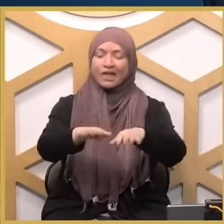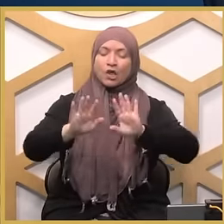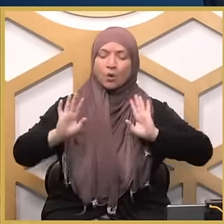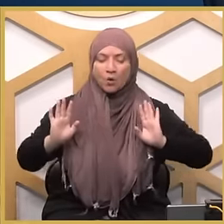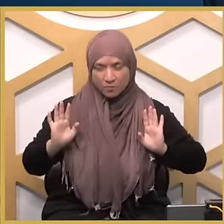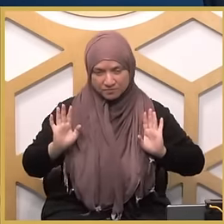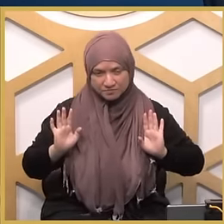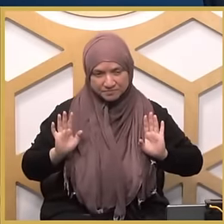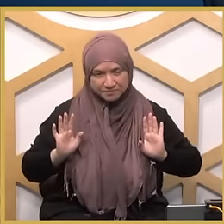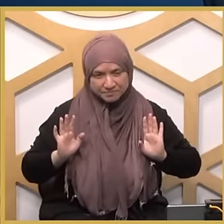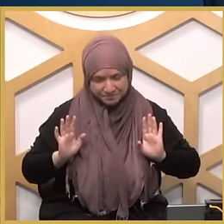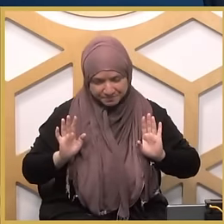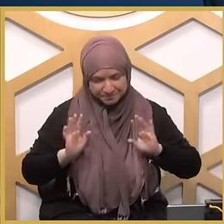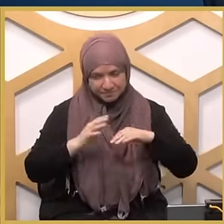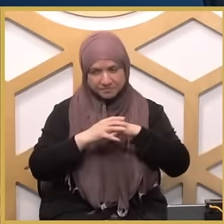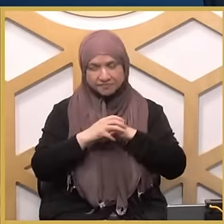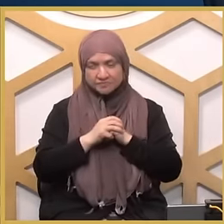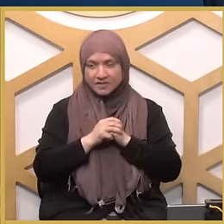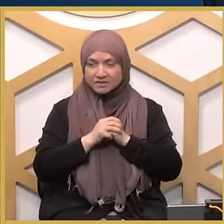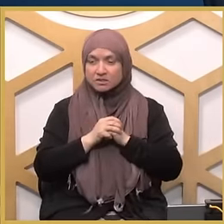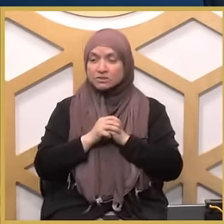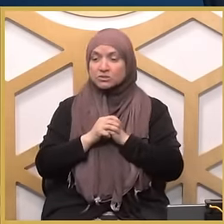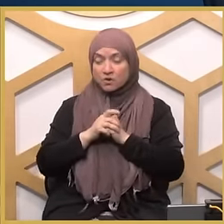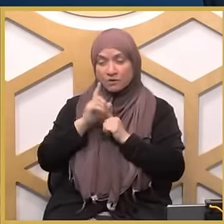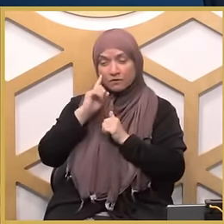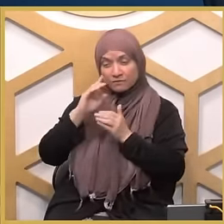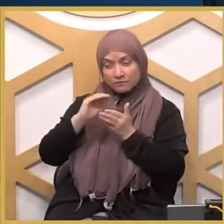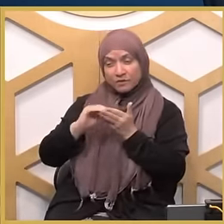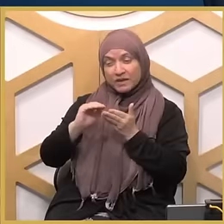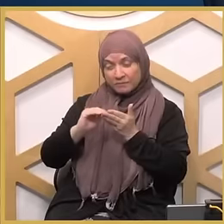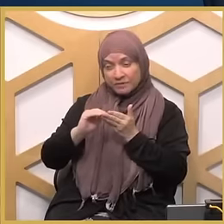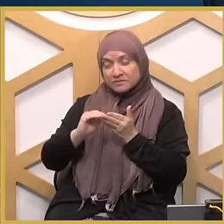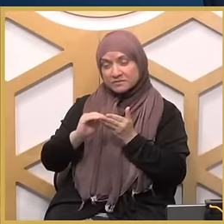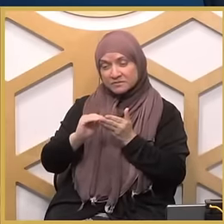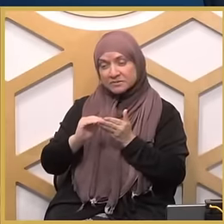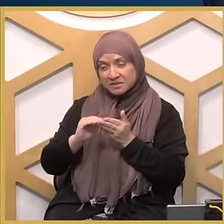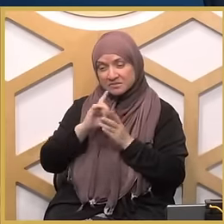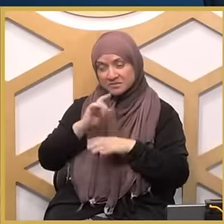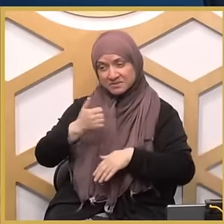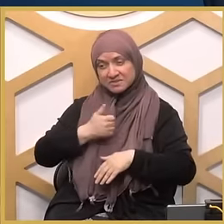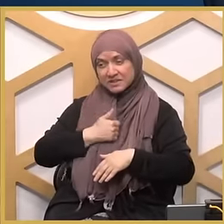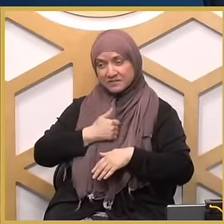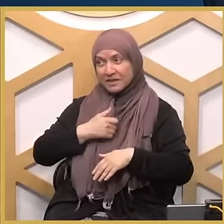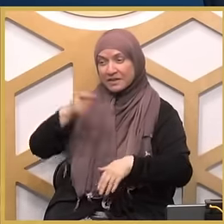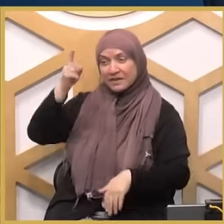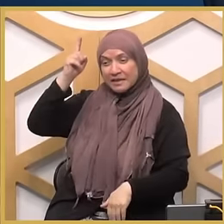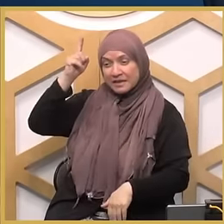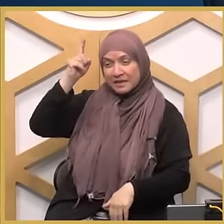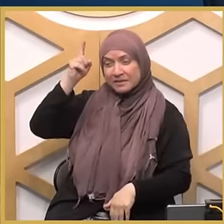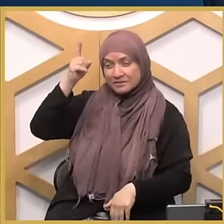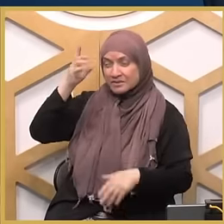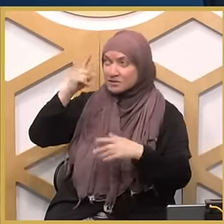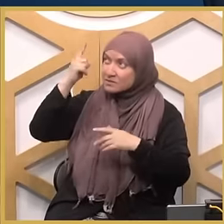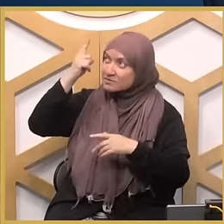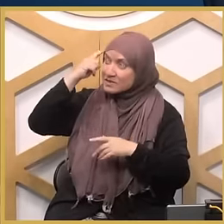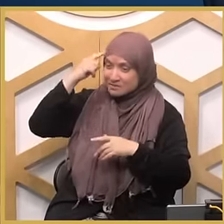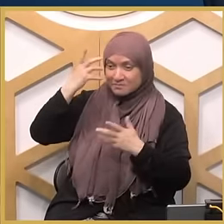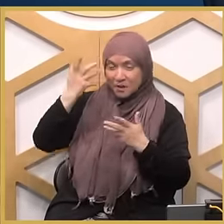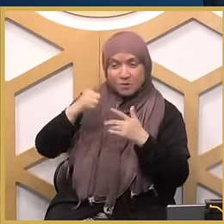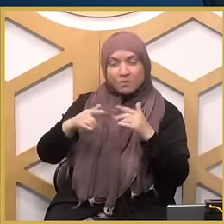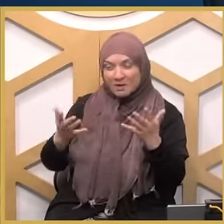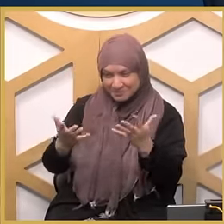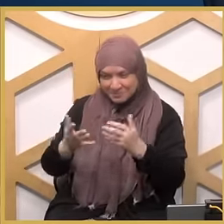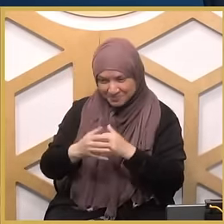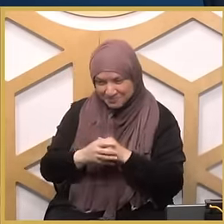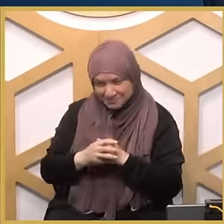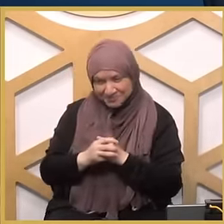does that exactly mean? He said, that means basically is, when Allah causes you to forget about yourself, then you start forgetting about